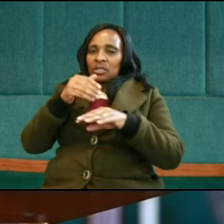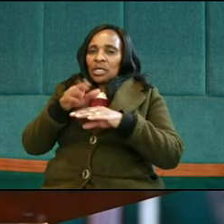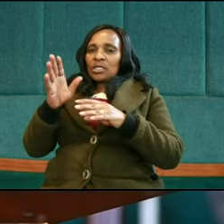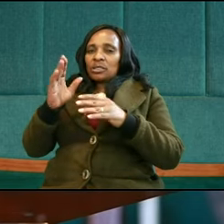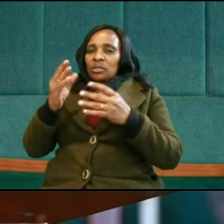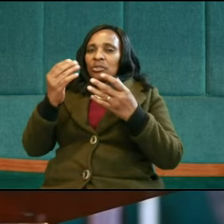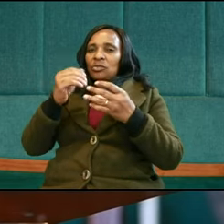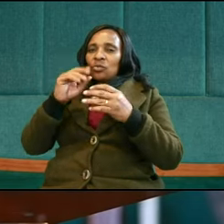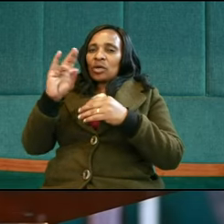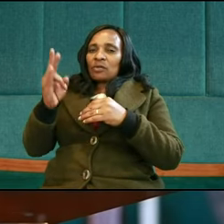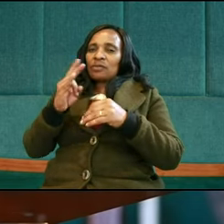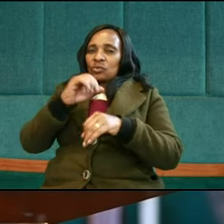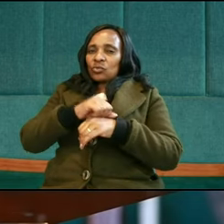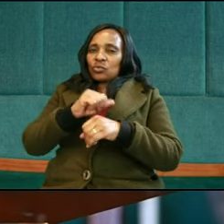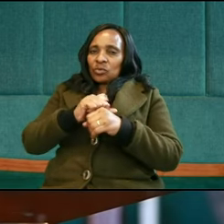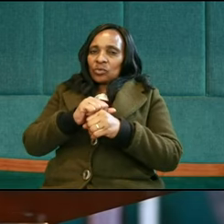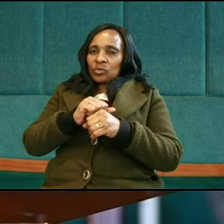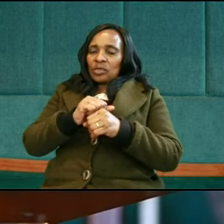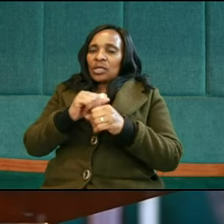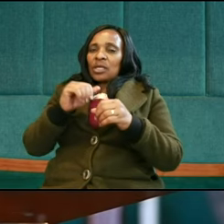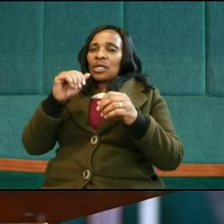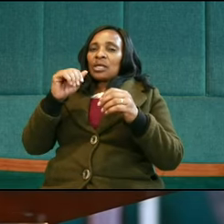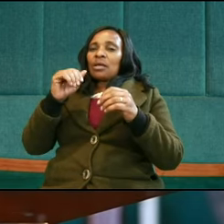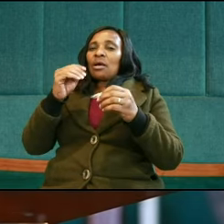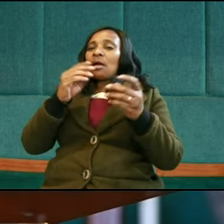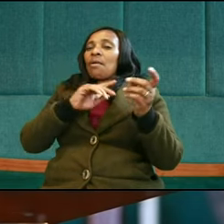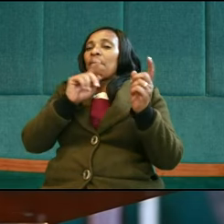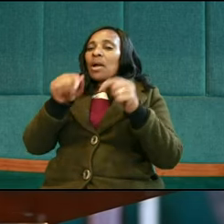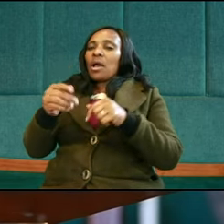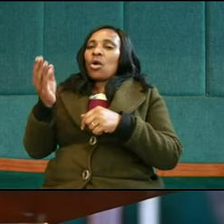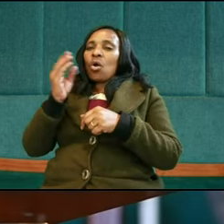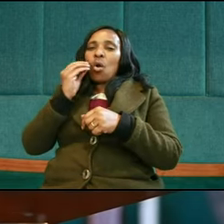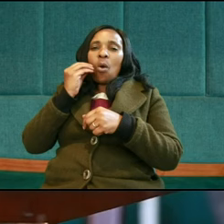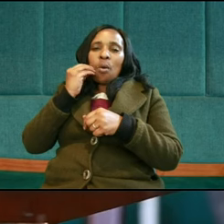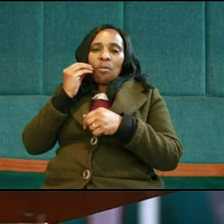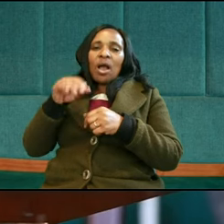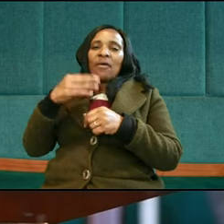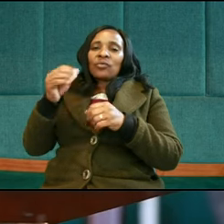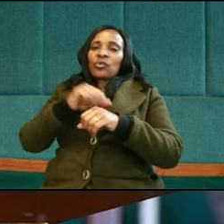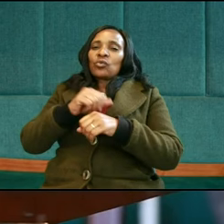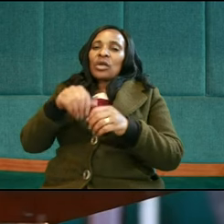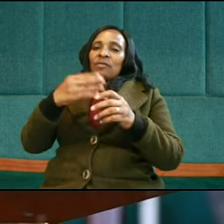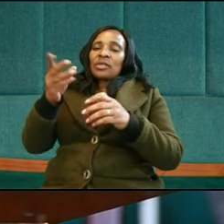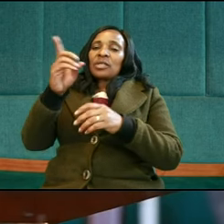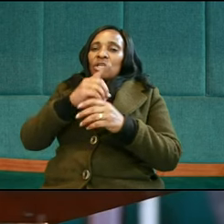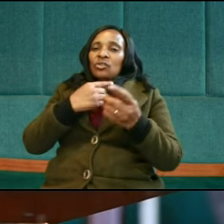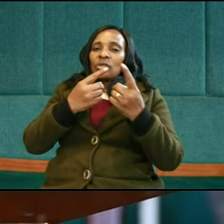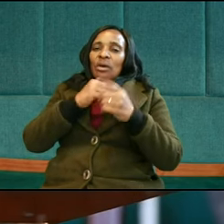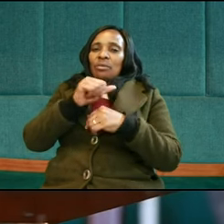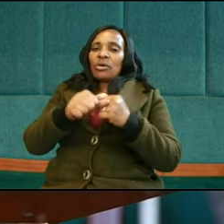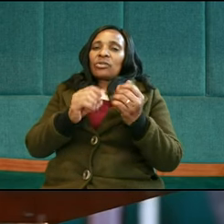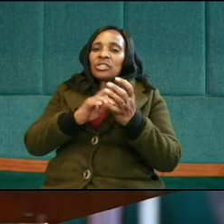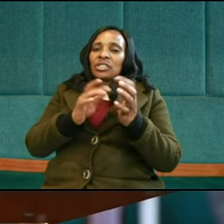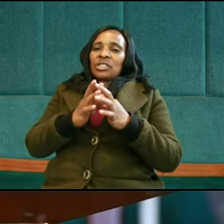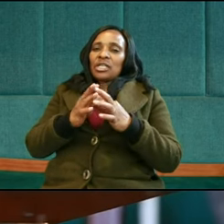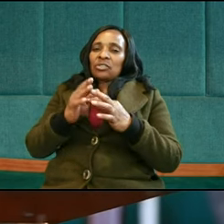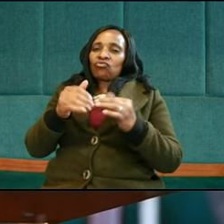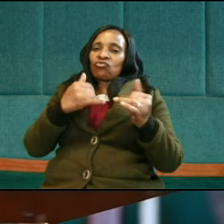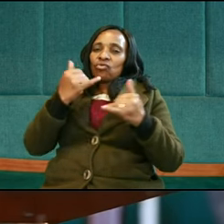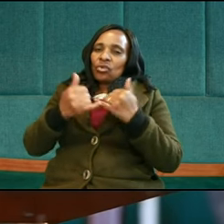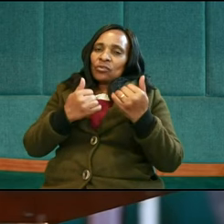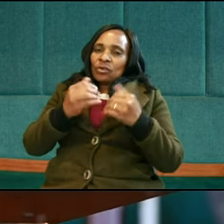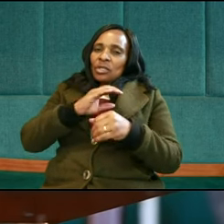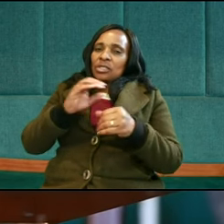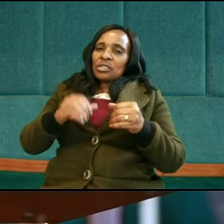school. Amira loved the school. She came home after school every day talking about Jesus. She sang joyful Christian